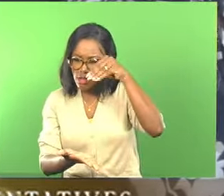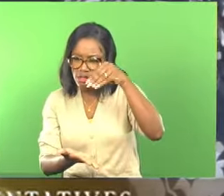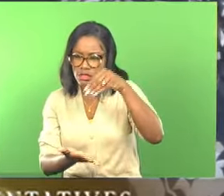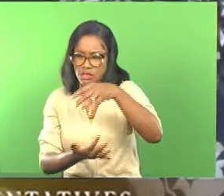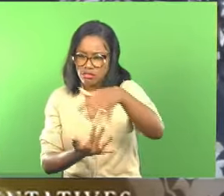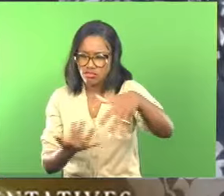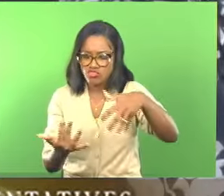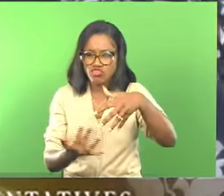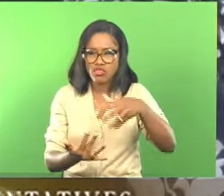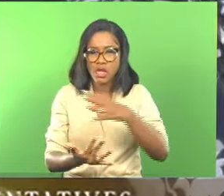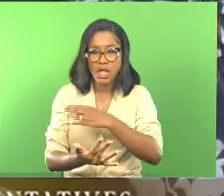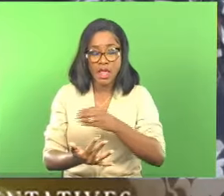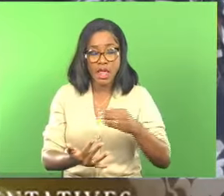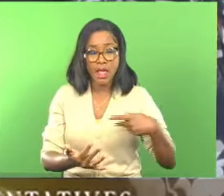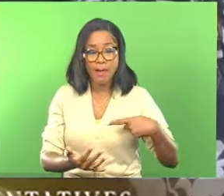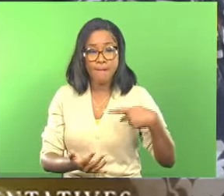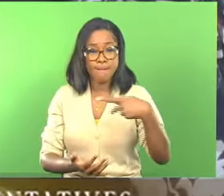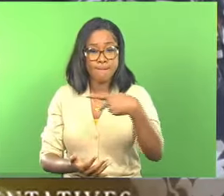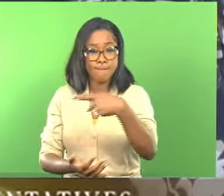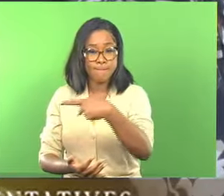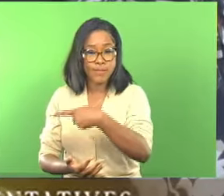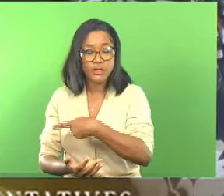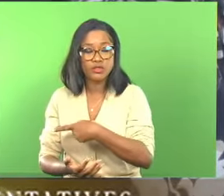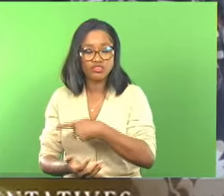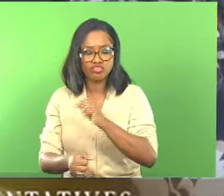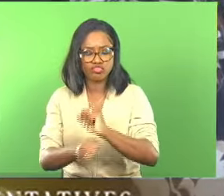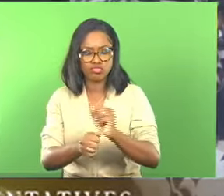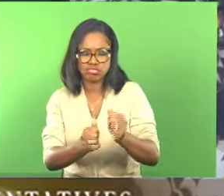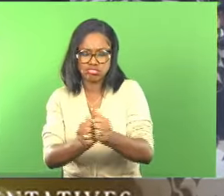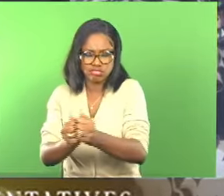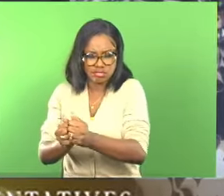and inter-parliamentary cooperation.